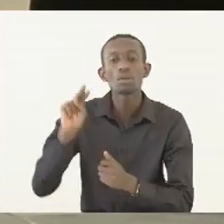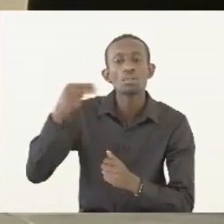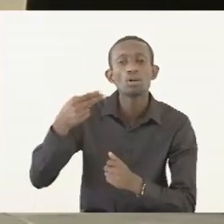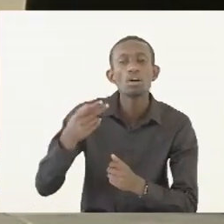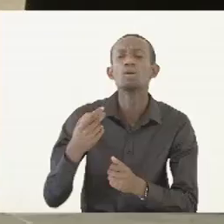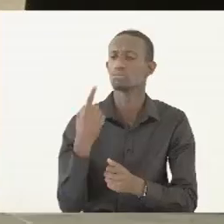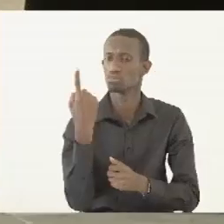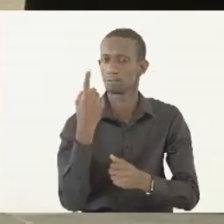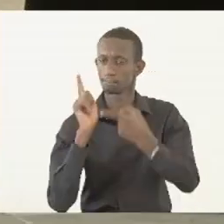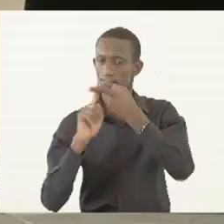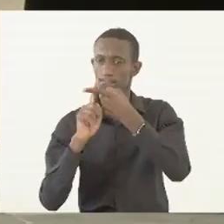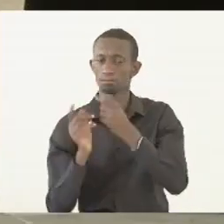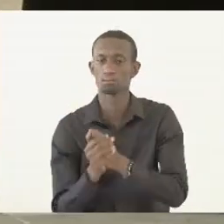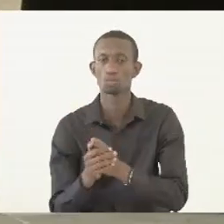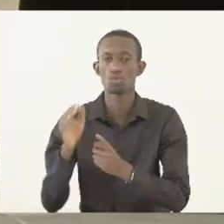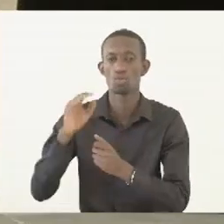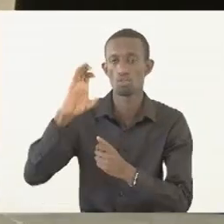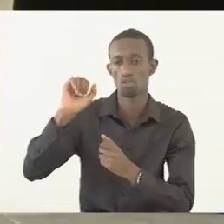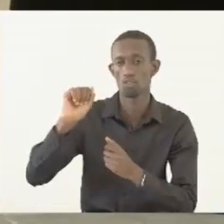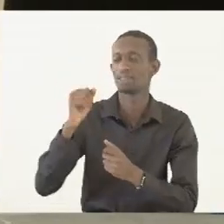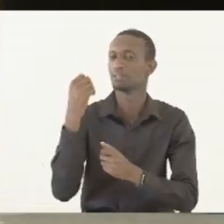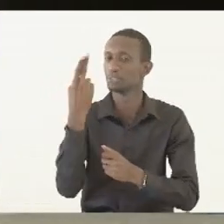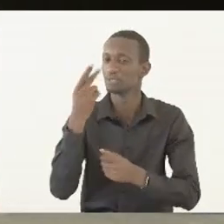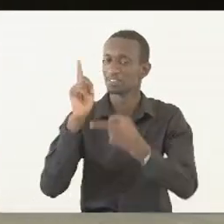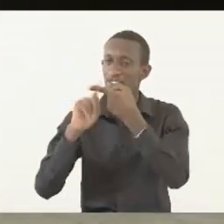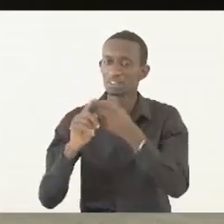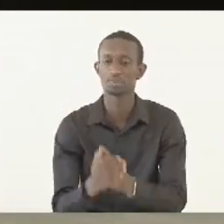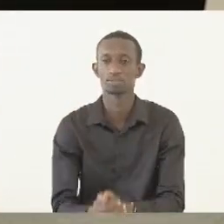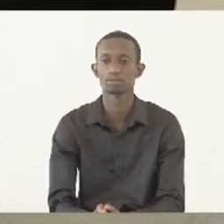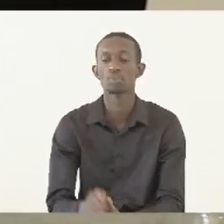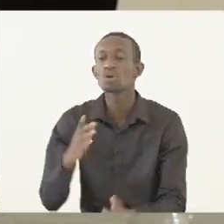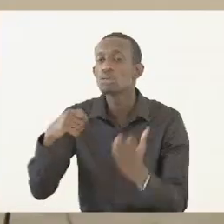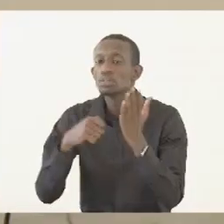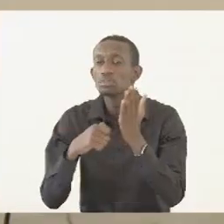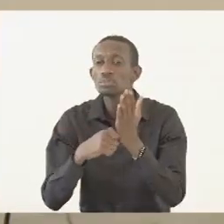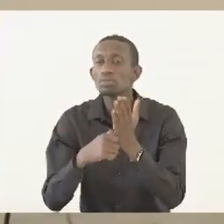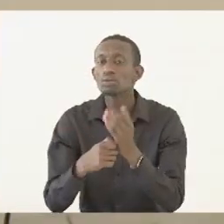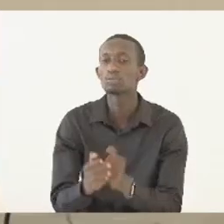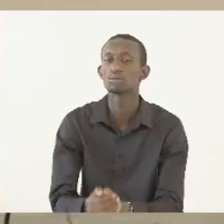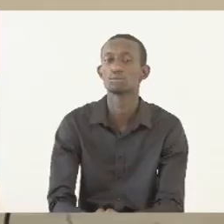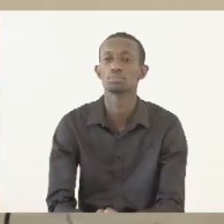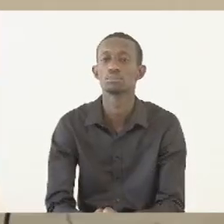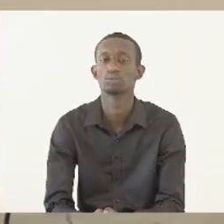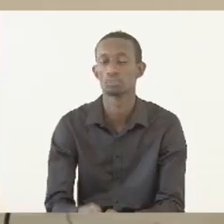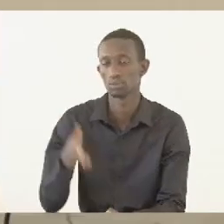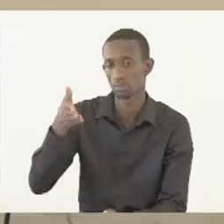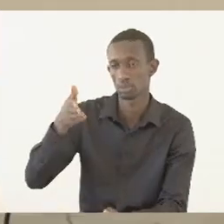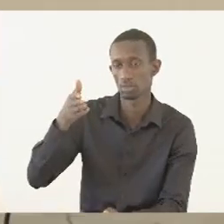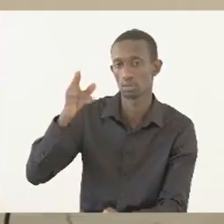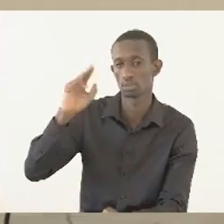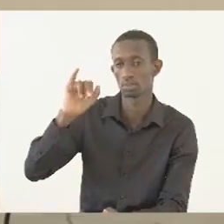1 positive. For calcium, it is 2 plus. So the charges on the